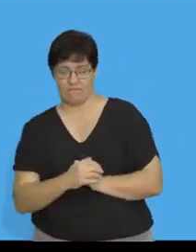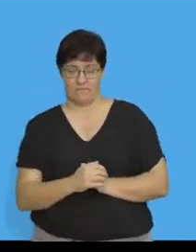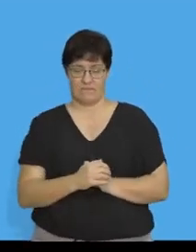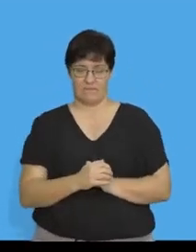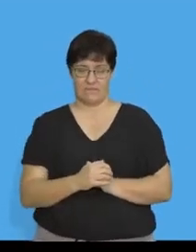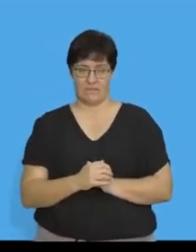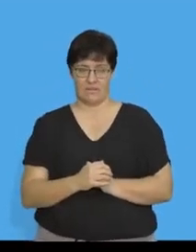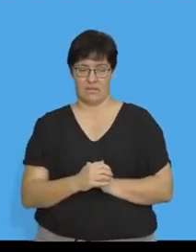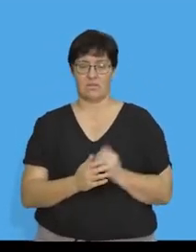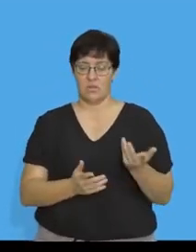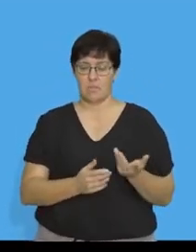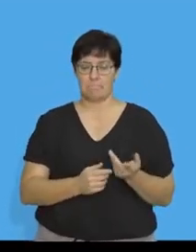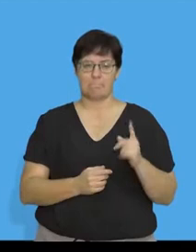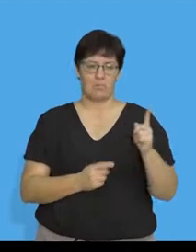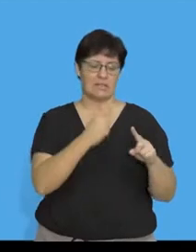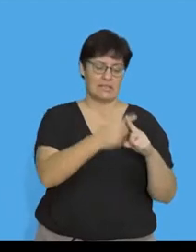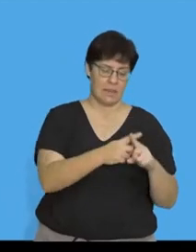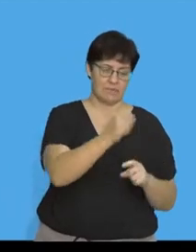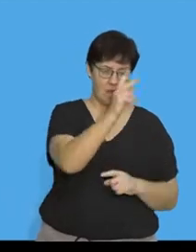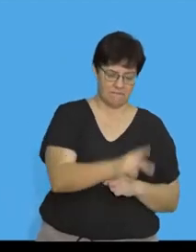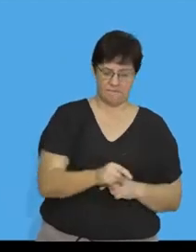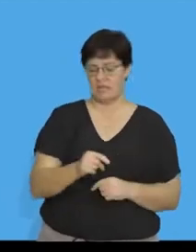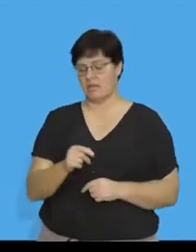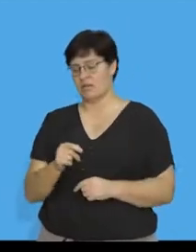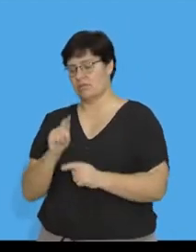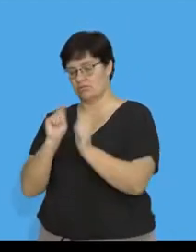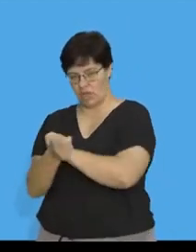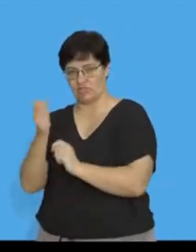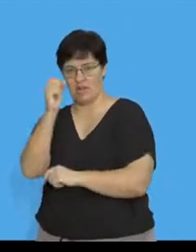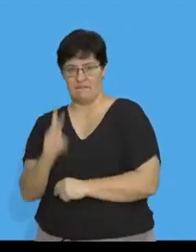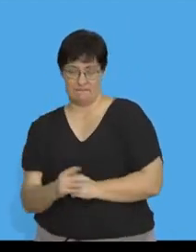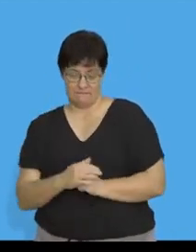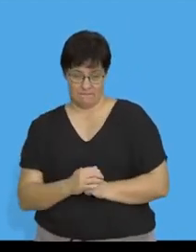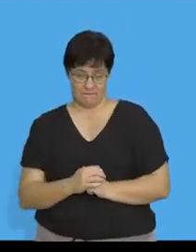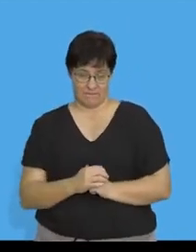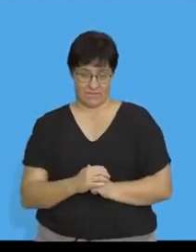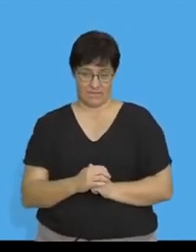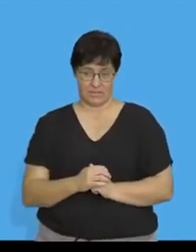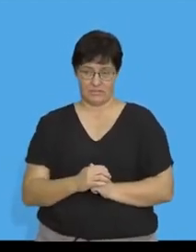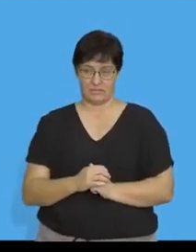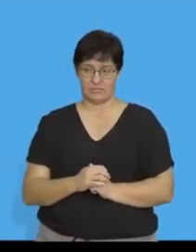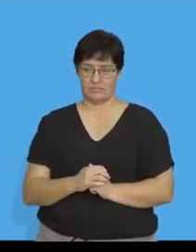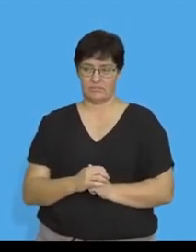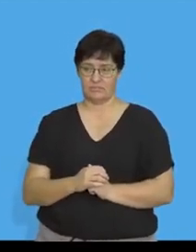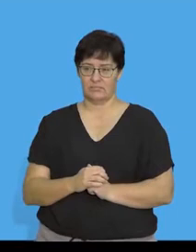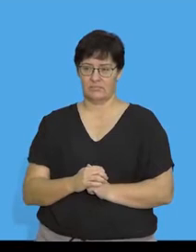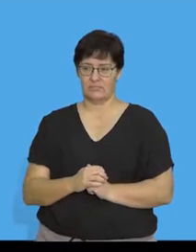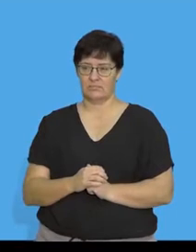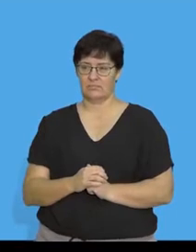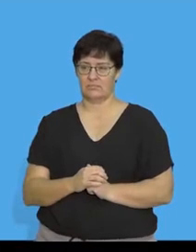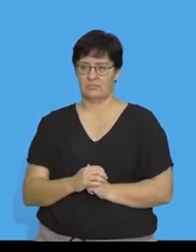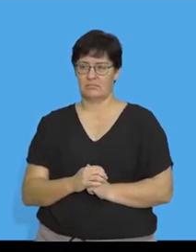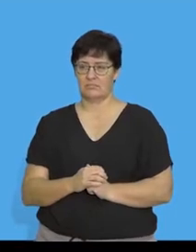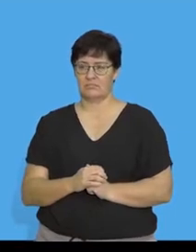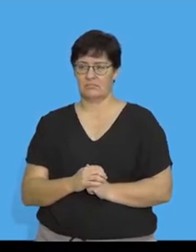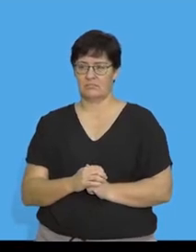this case, you could take all of these values and you could multiply them together, and you would find that you get 1, 2,